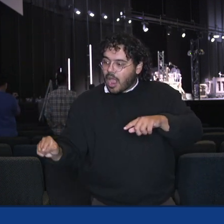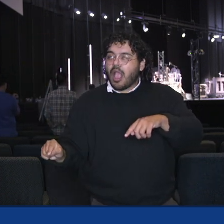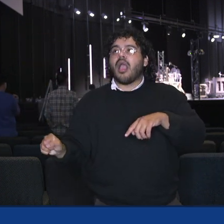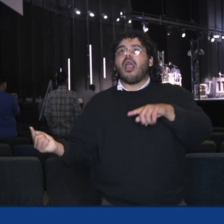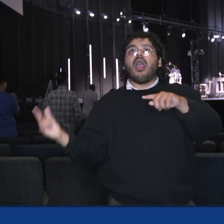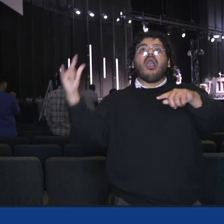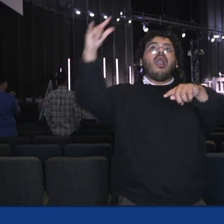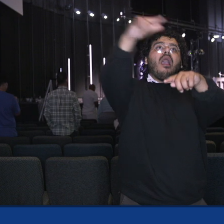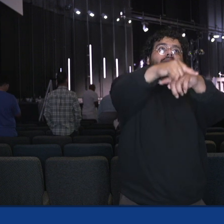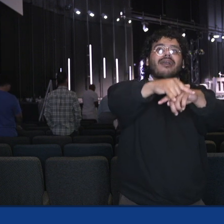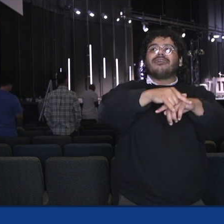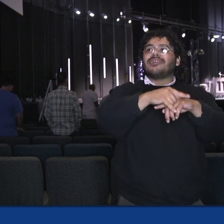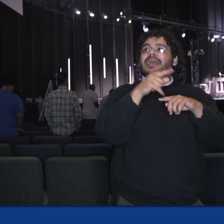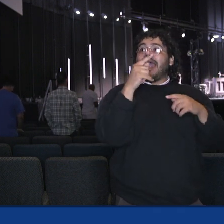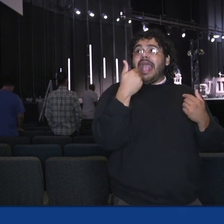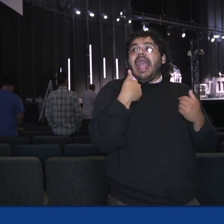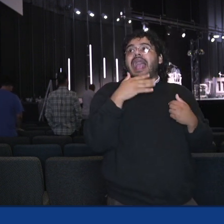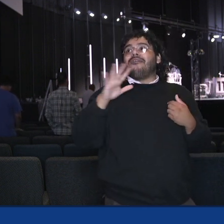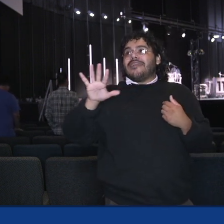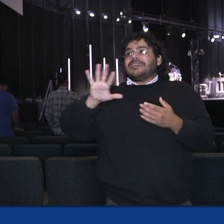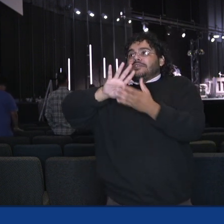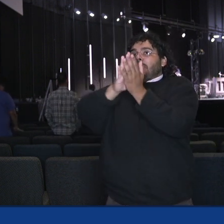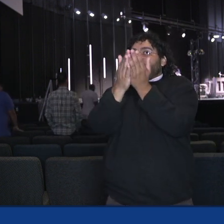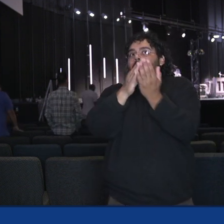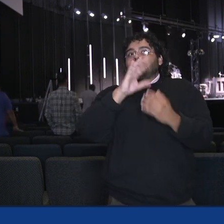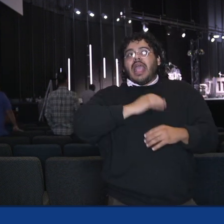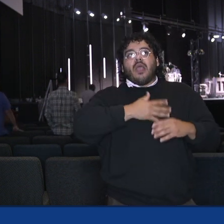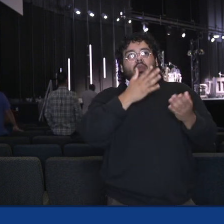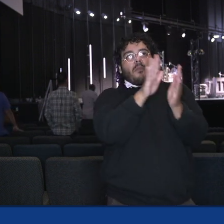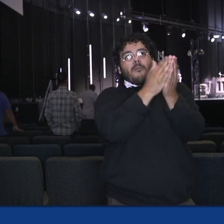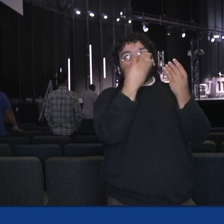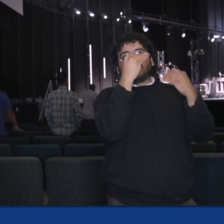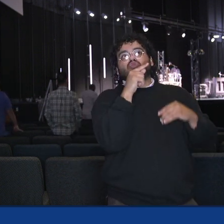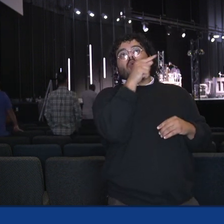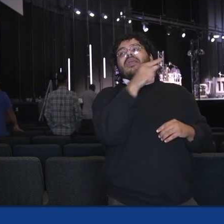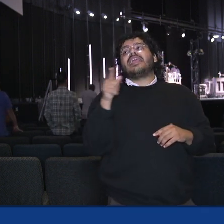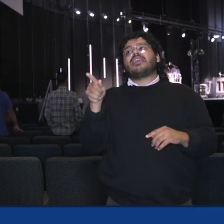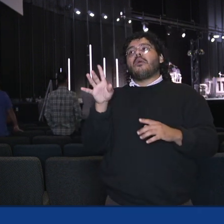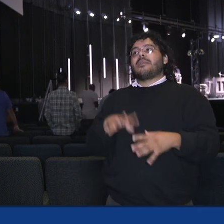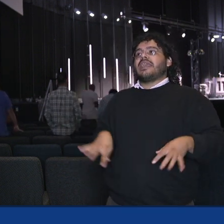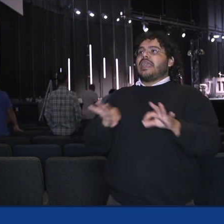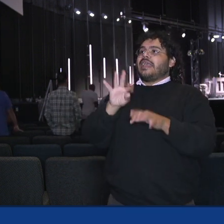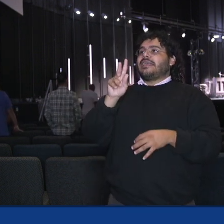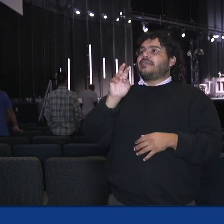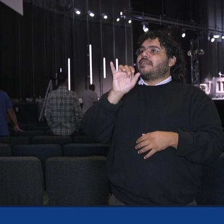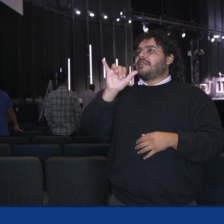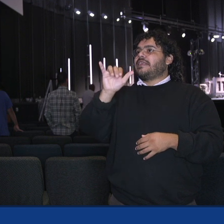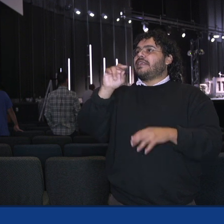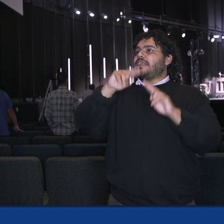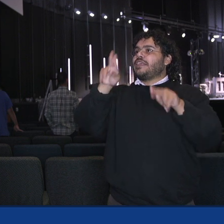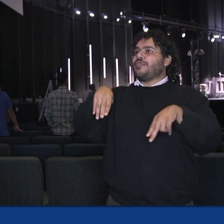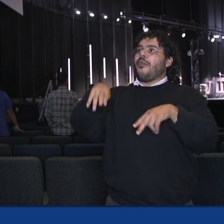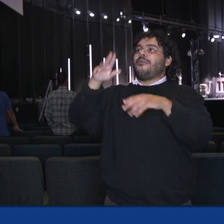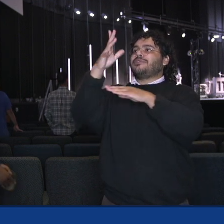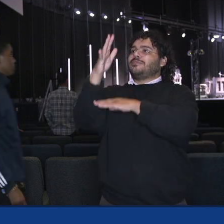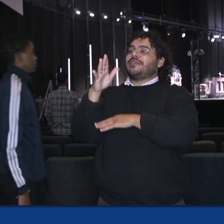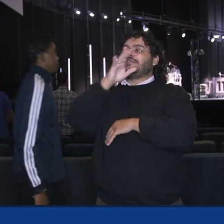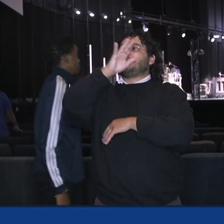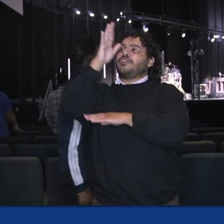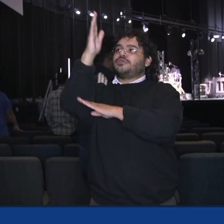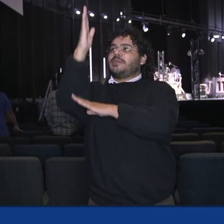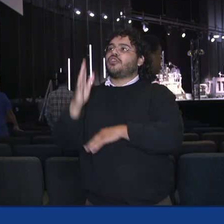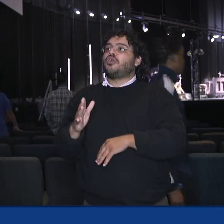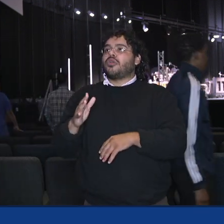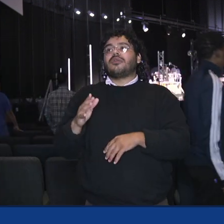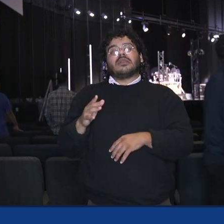the bookstore for some of his material. But he will be our keynote speaker here. Come with expectancy. We know that God is going to move. He's